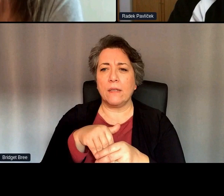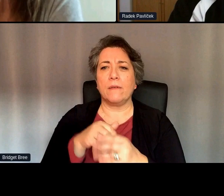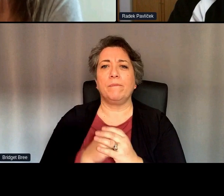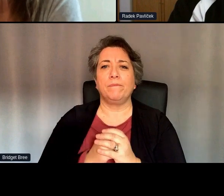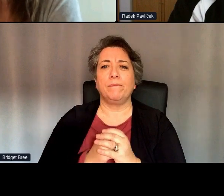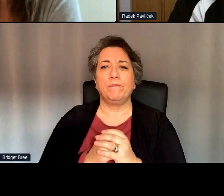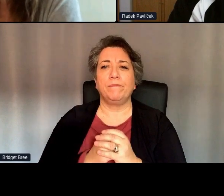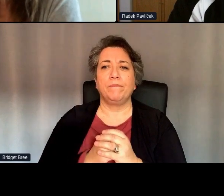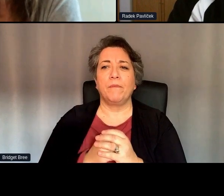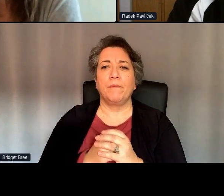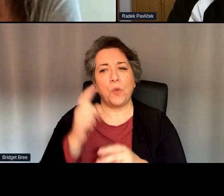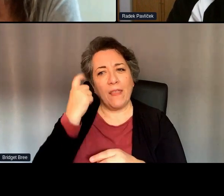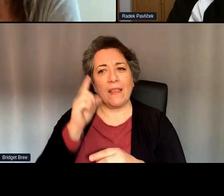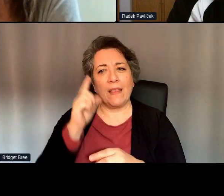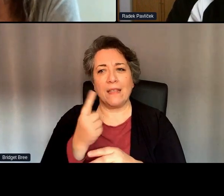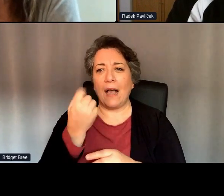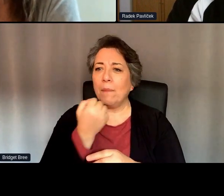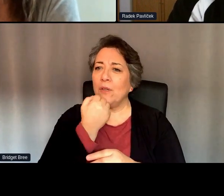now.